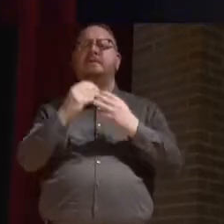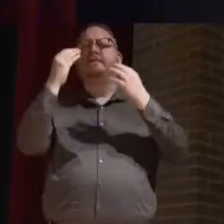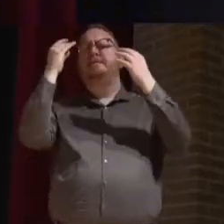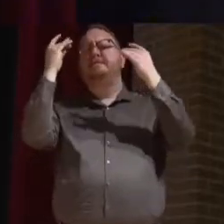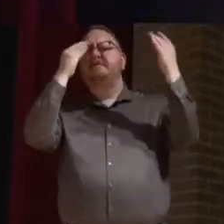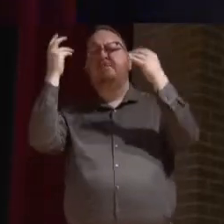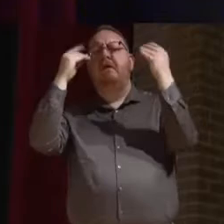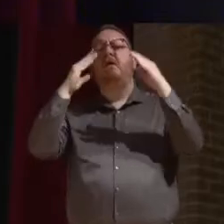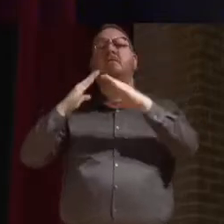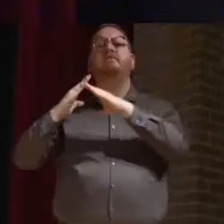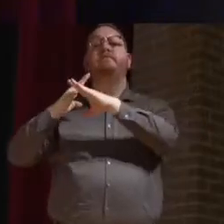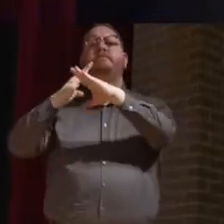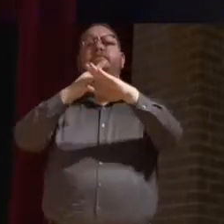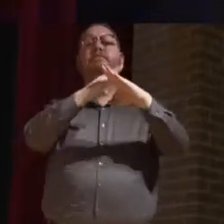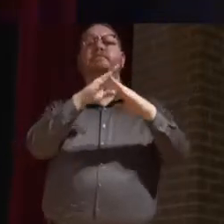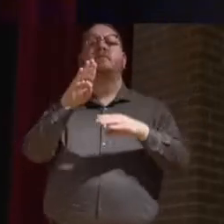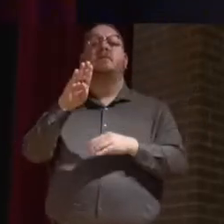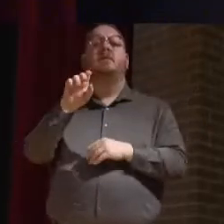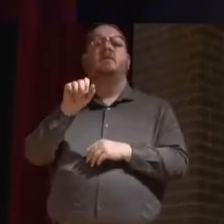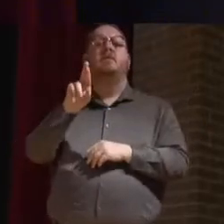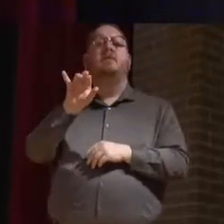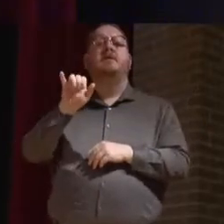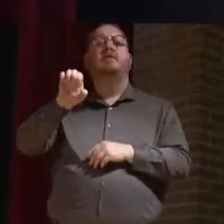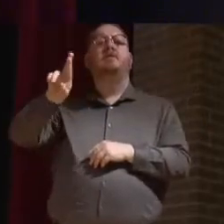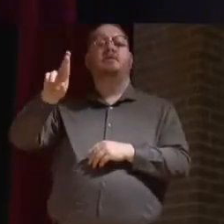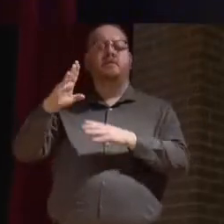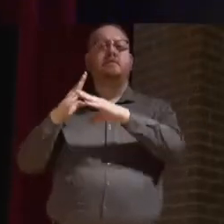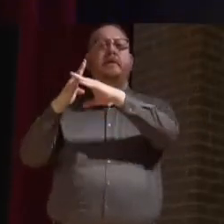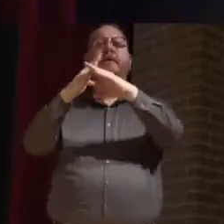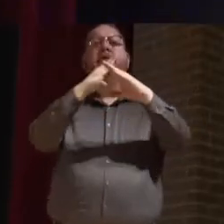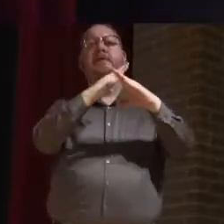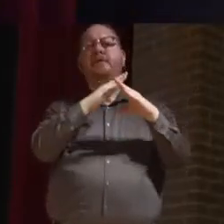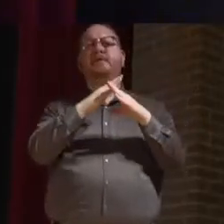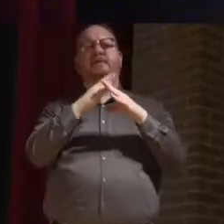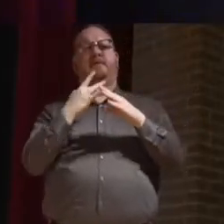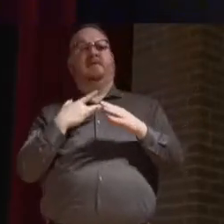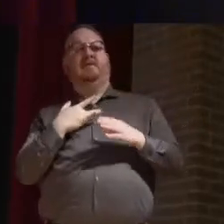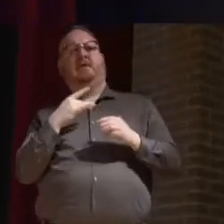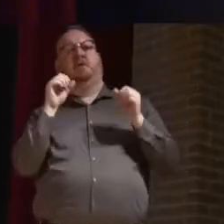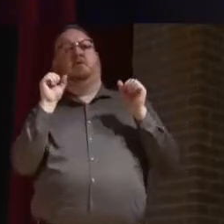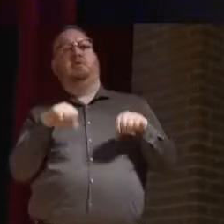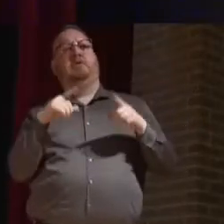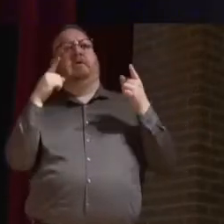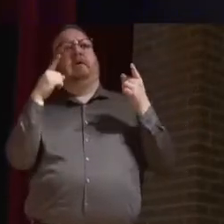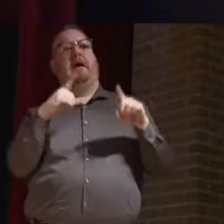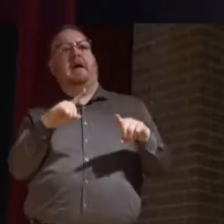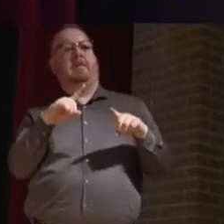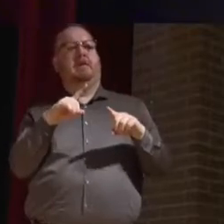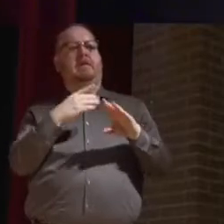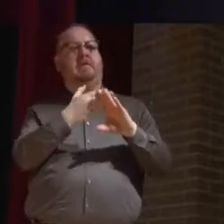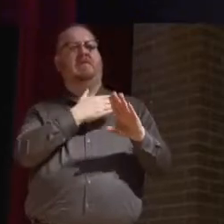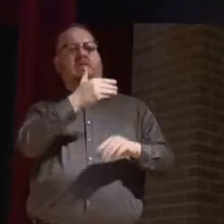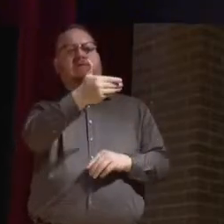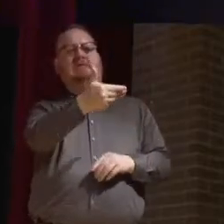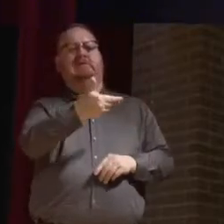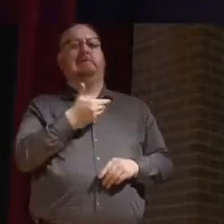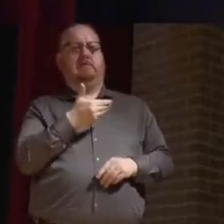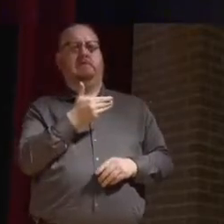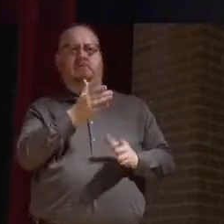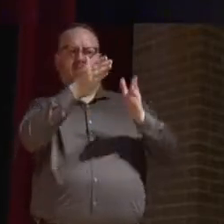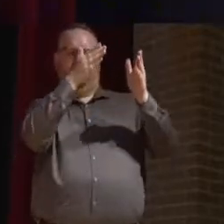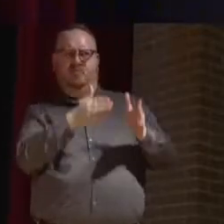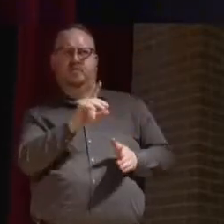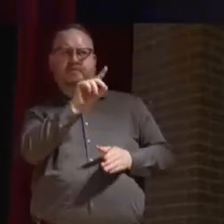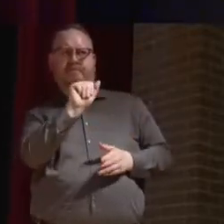barriers do you perceive in employing individuals with disabilities? So because we want to increase